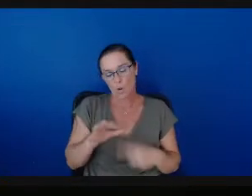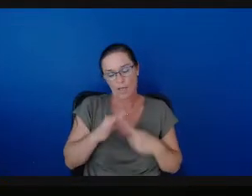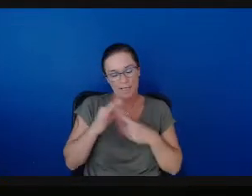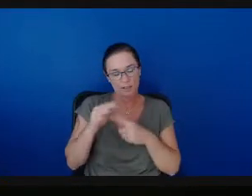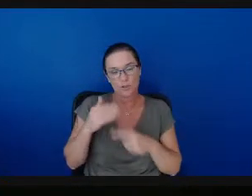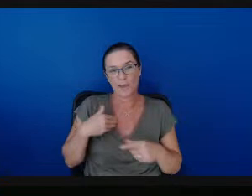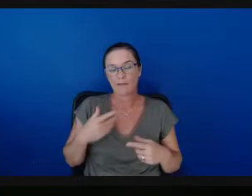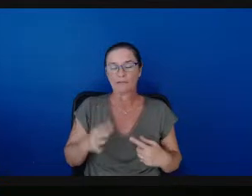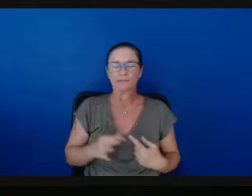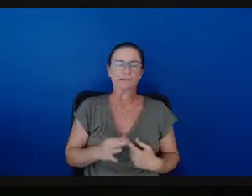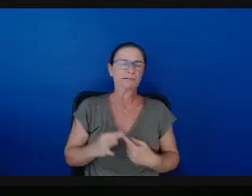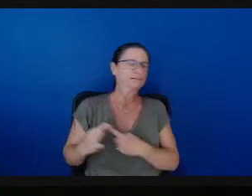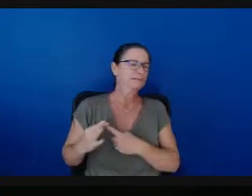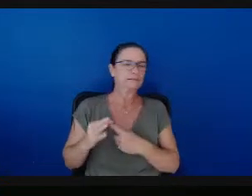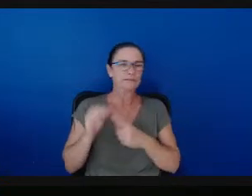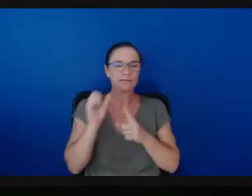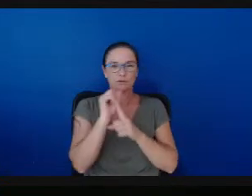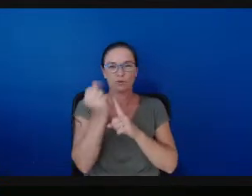special case.